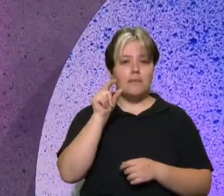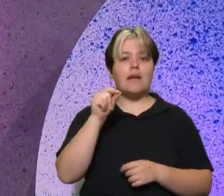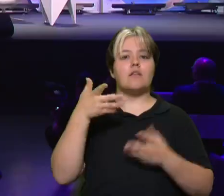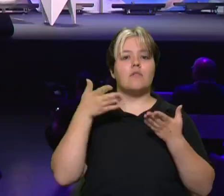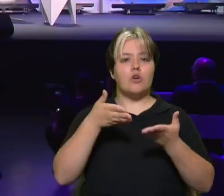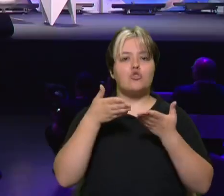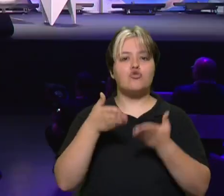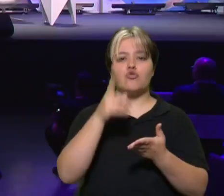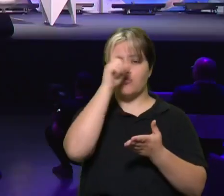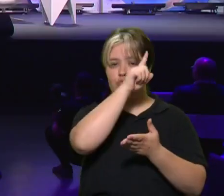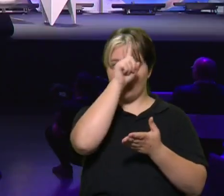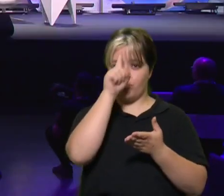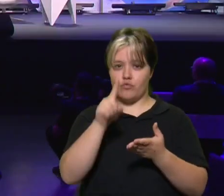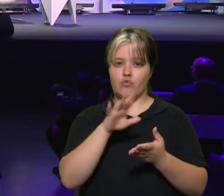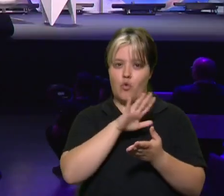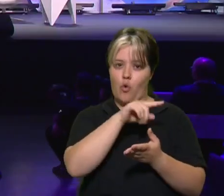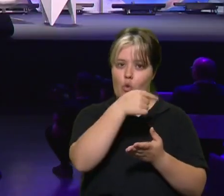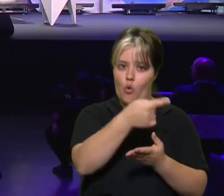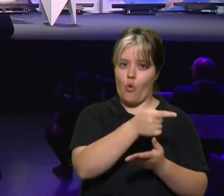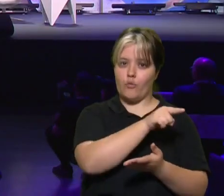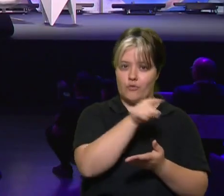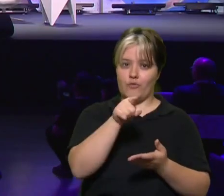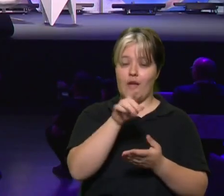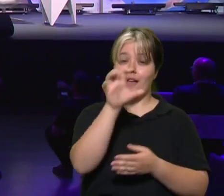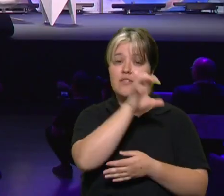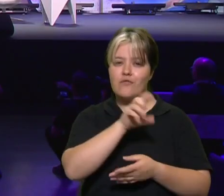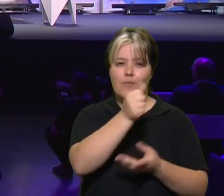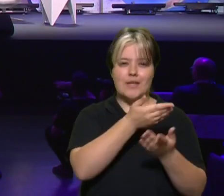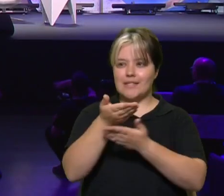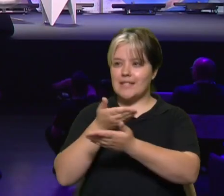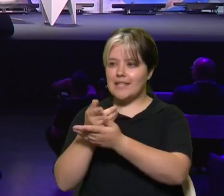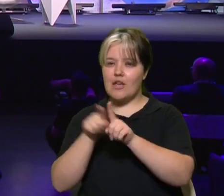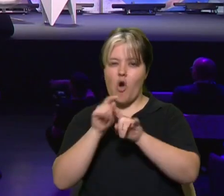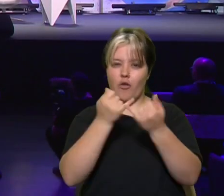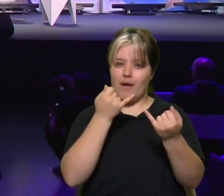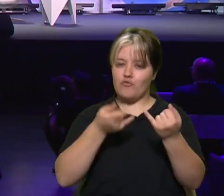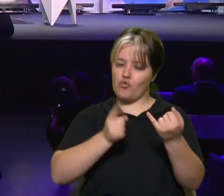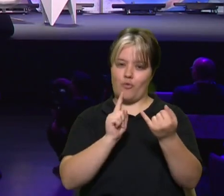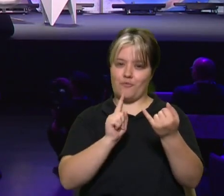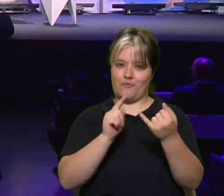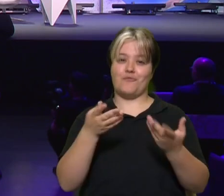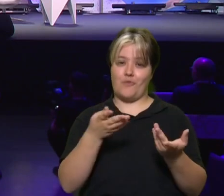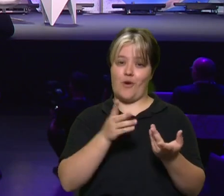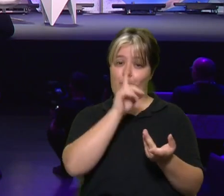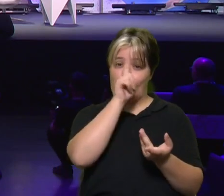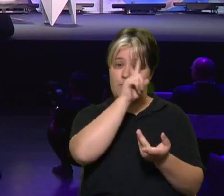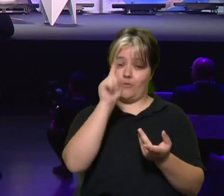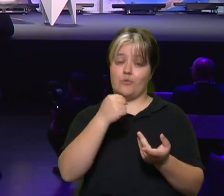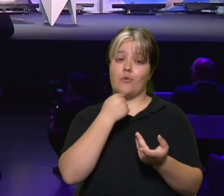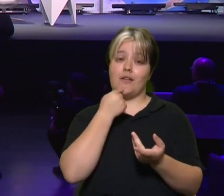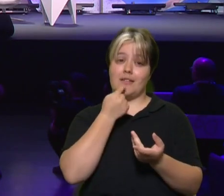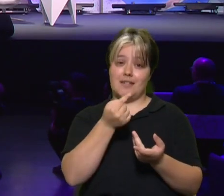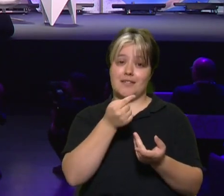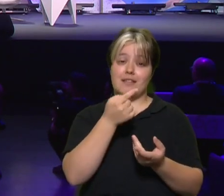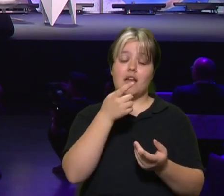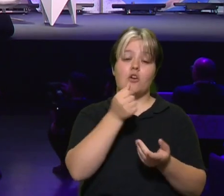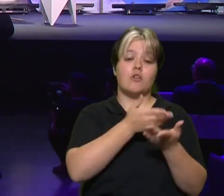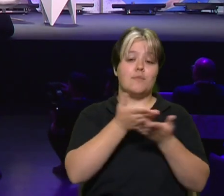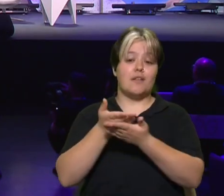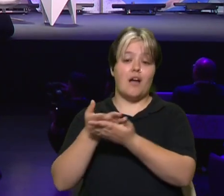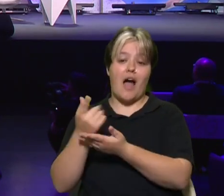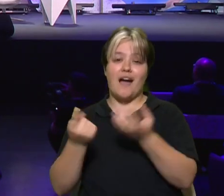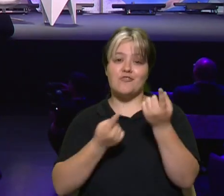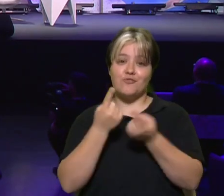with Paul Coyer's support, that capitalism doesn't only work